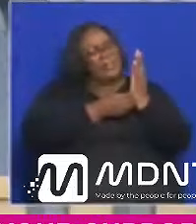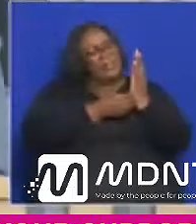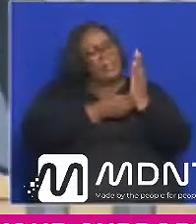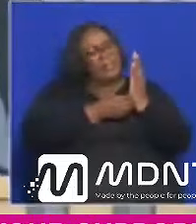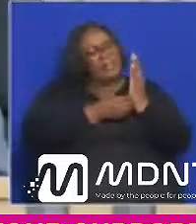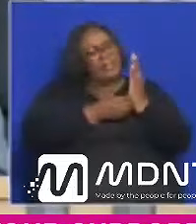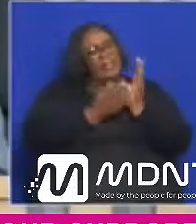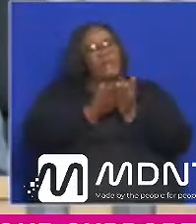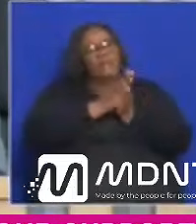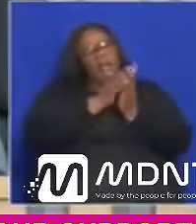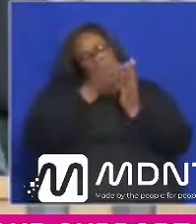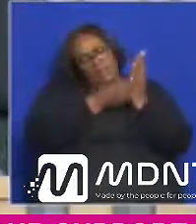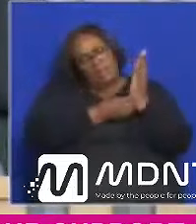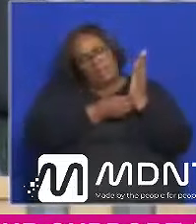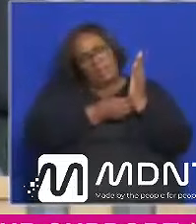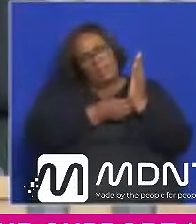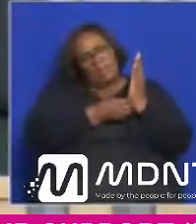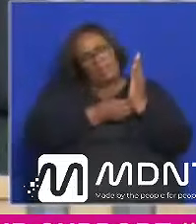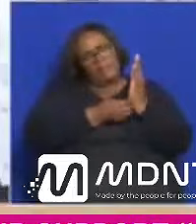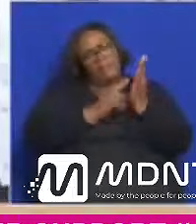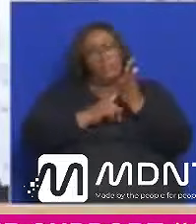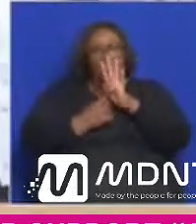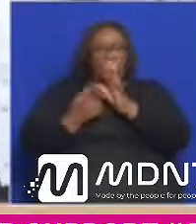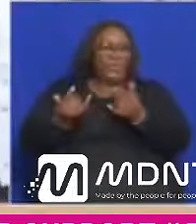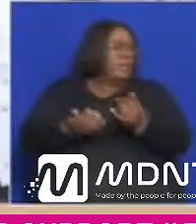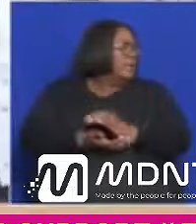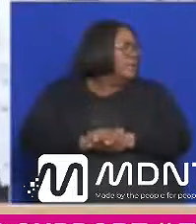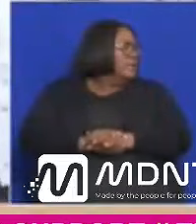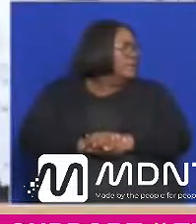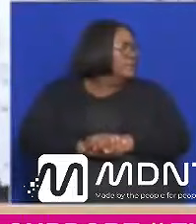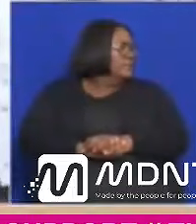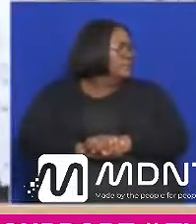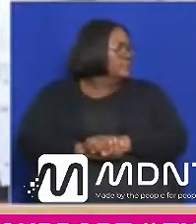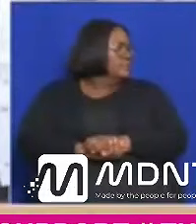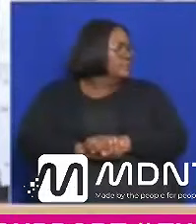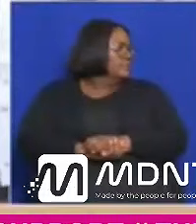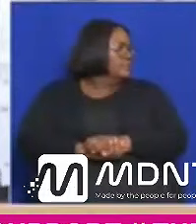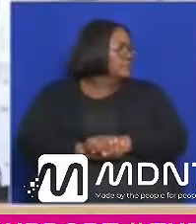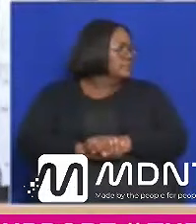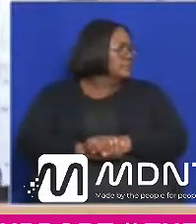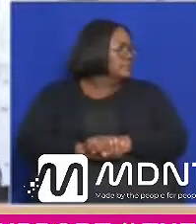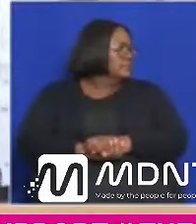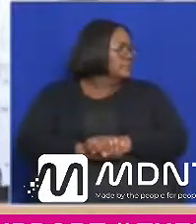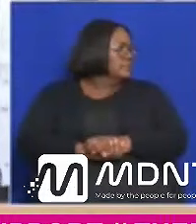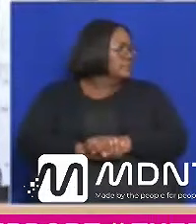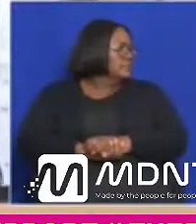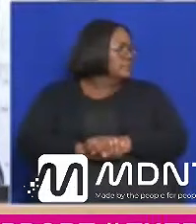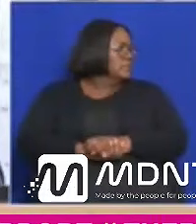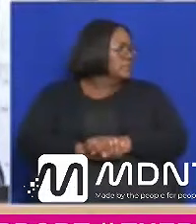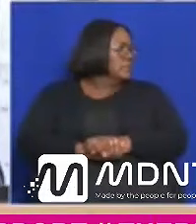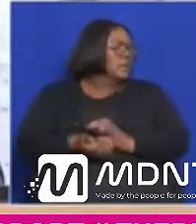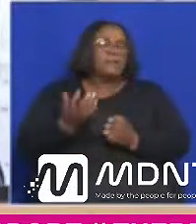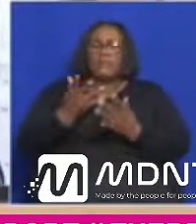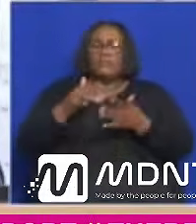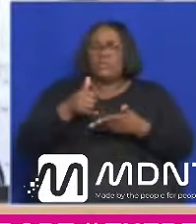now. Thank you. Perhaps to assist you, I think you have regard to the document at